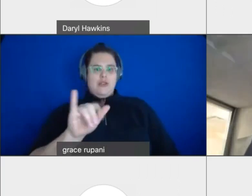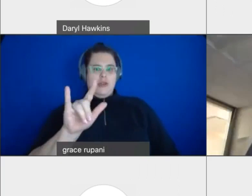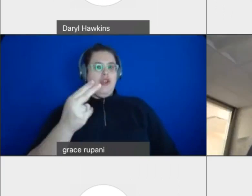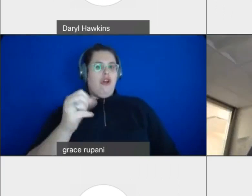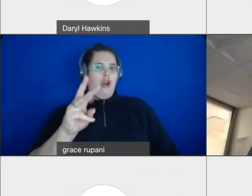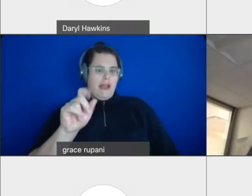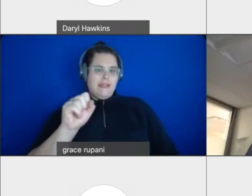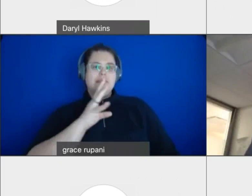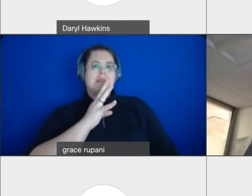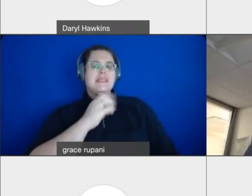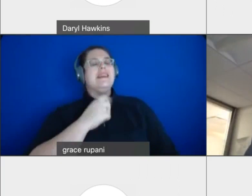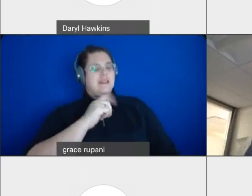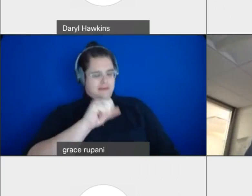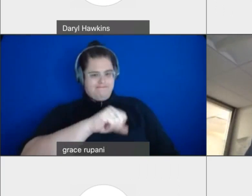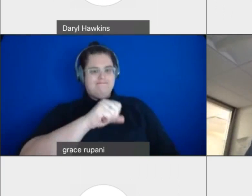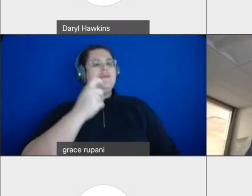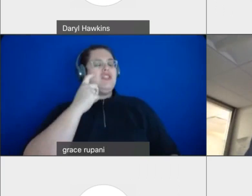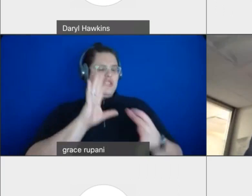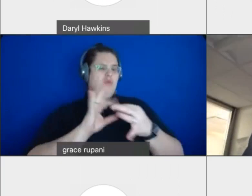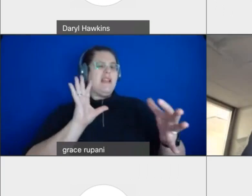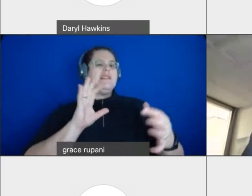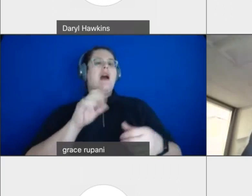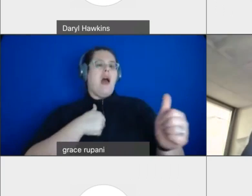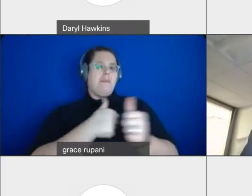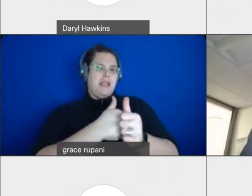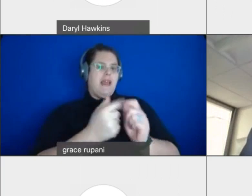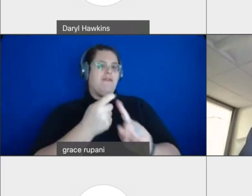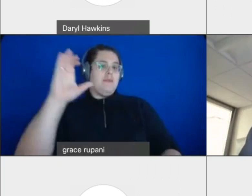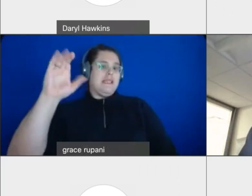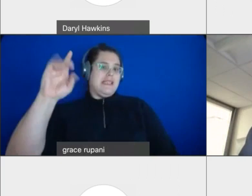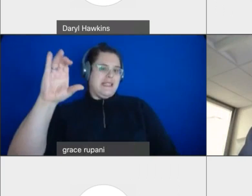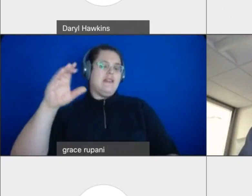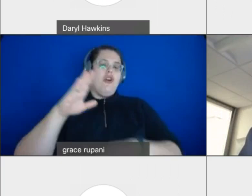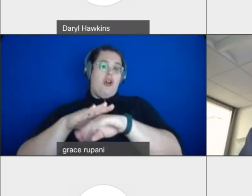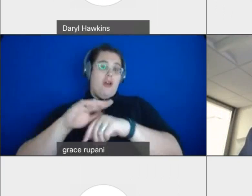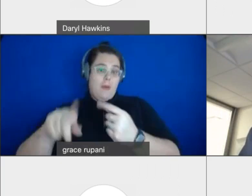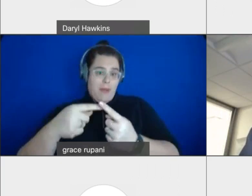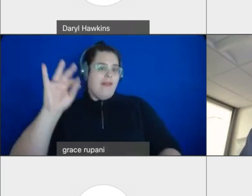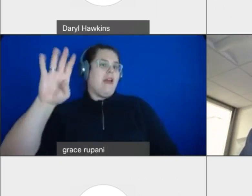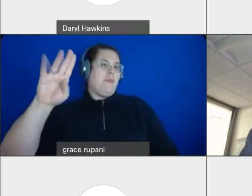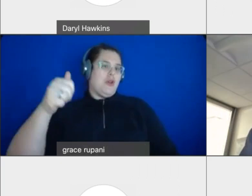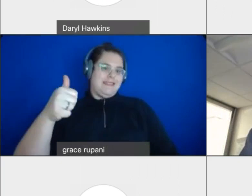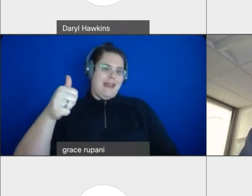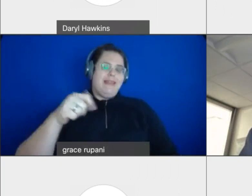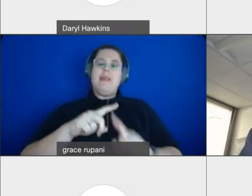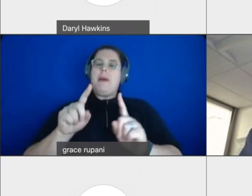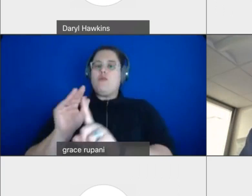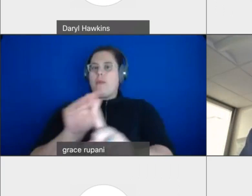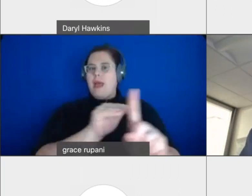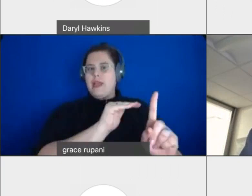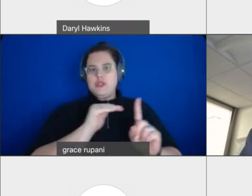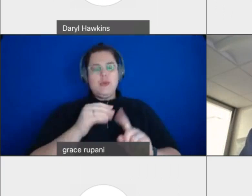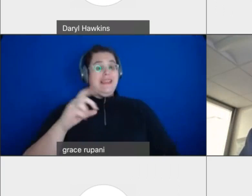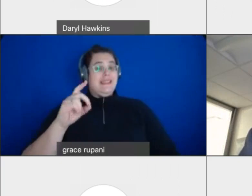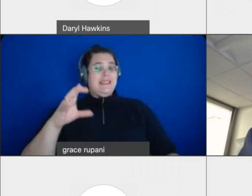February 10th, so just a few days ago, but I will remind everyone on the call that DC Health is